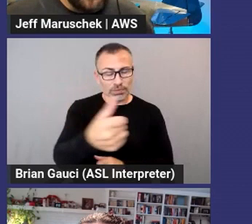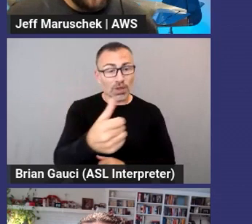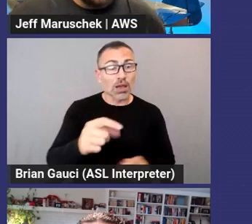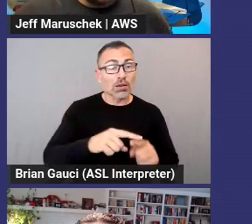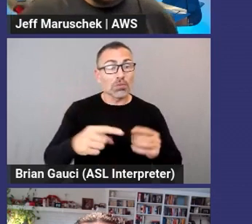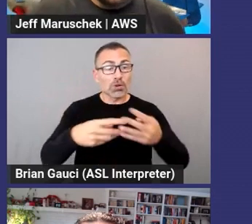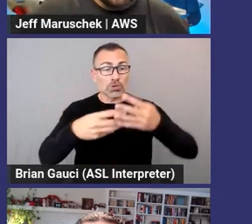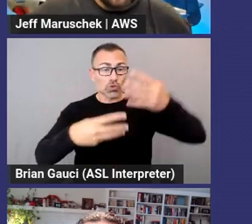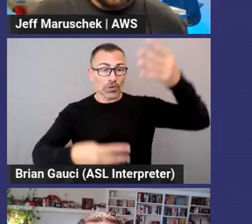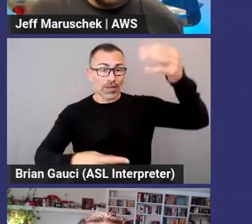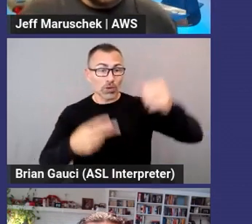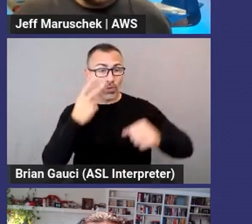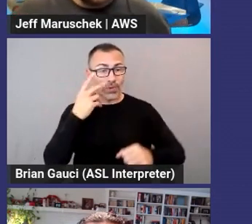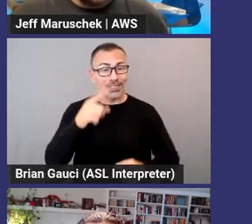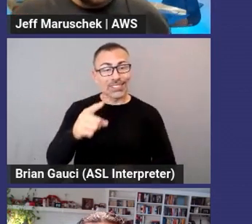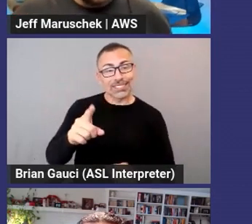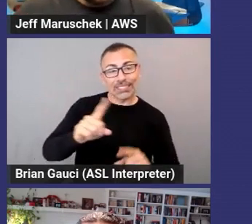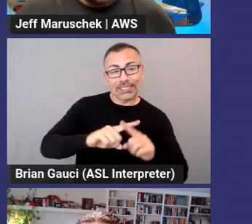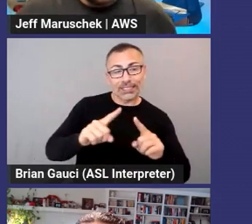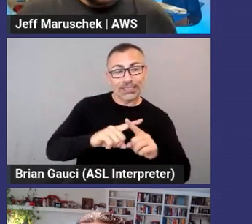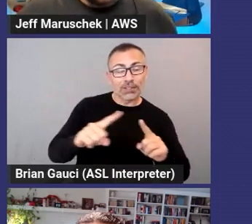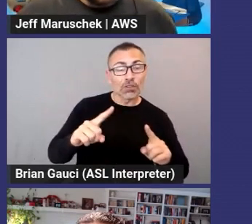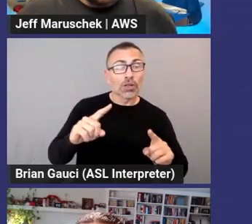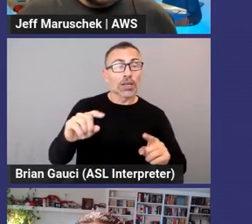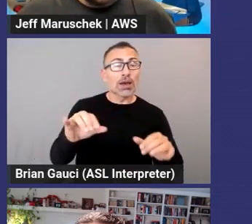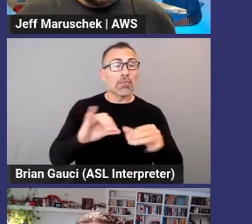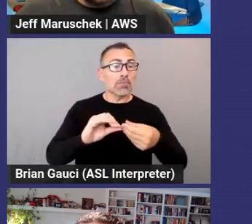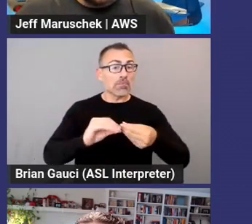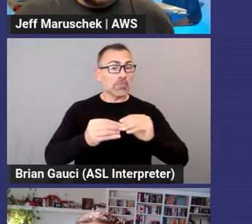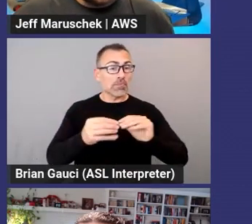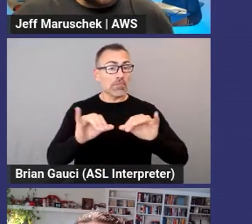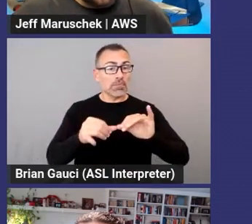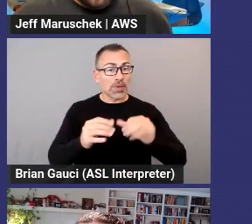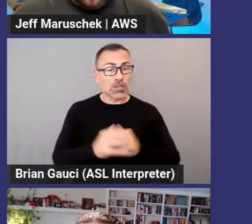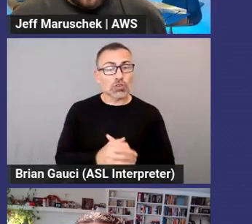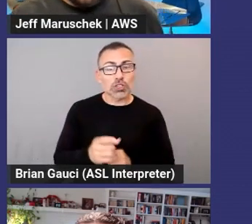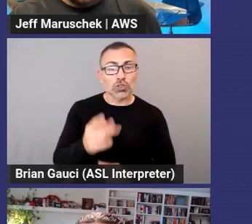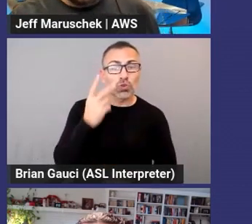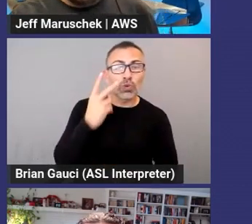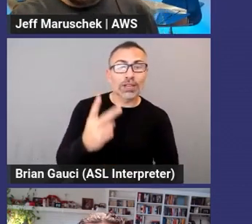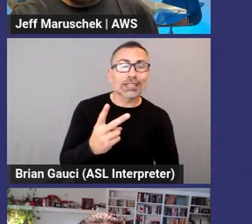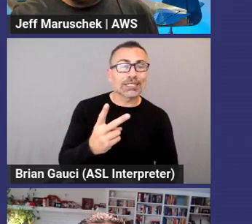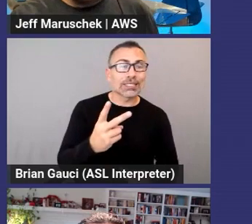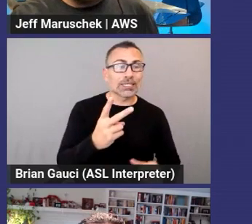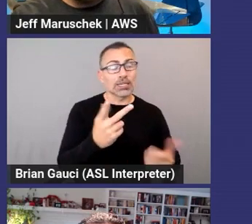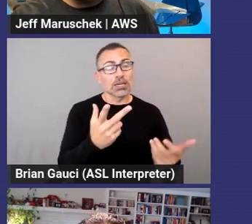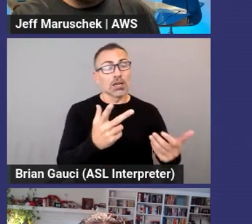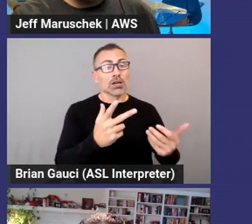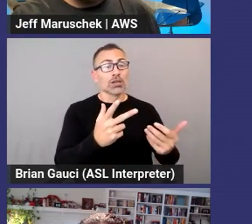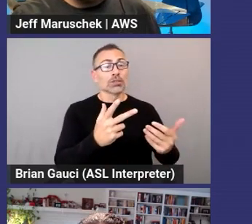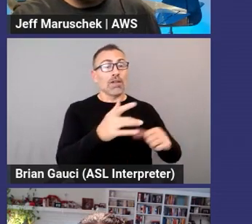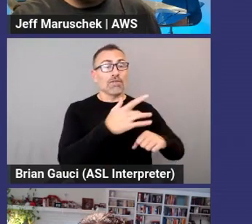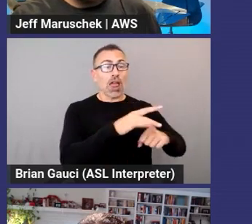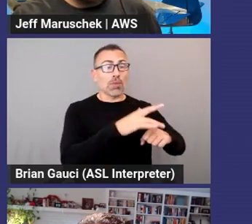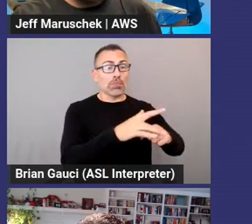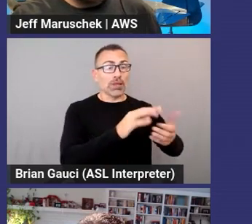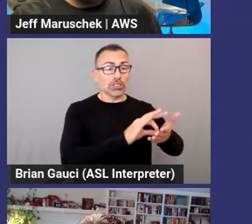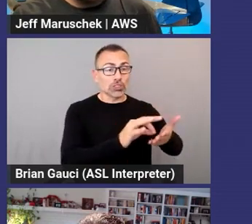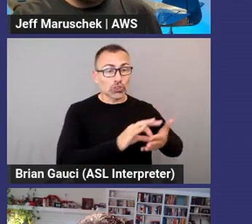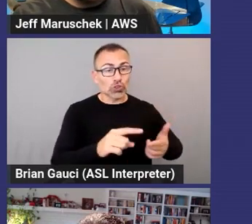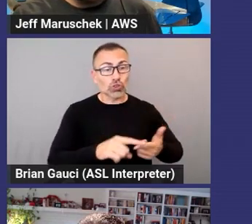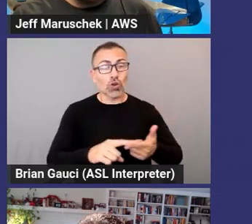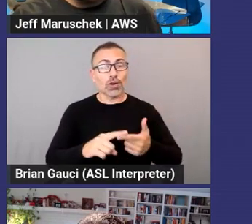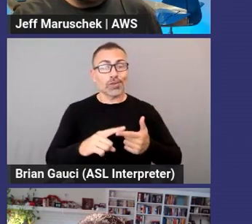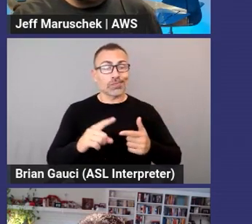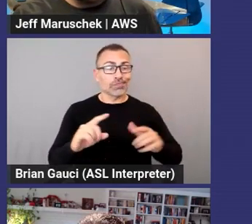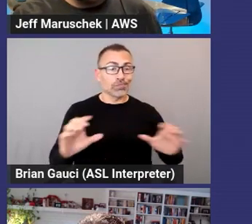different types of matrix, availability score, performance score, bytes transferred, round trip time, and we can look at different percentiles,